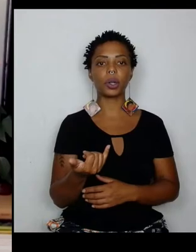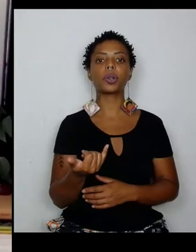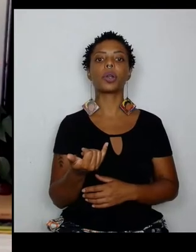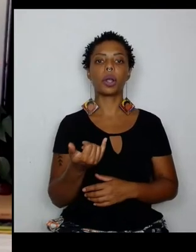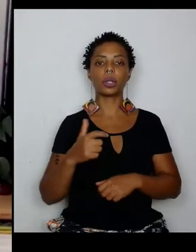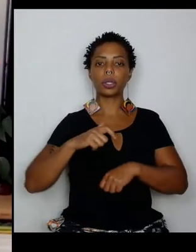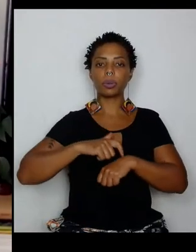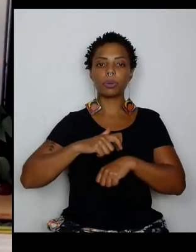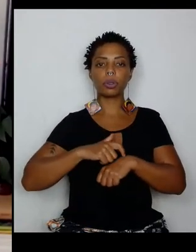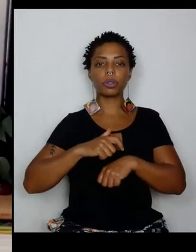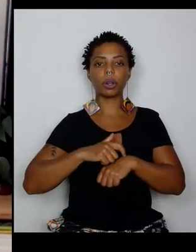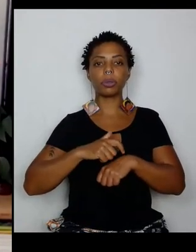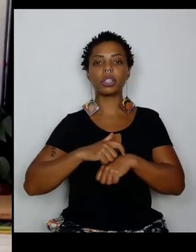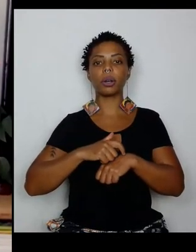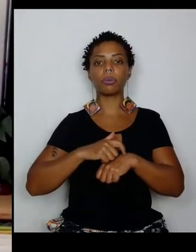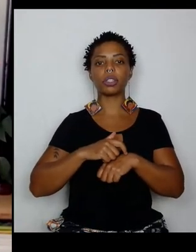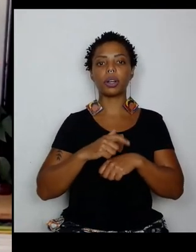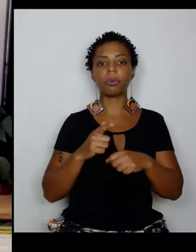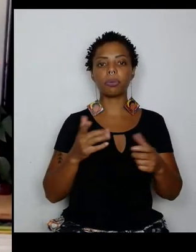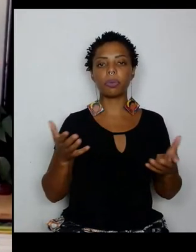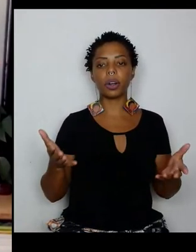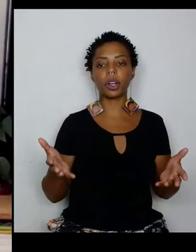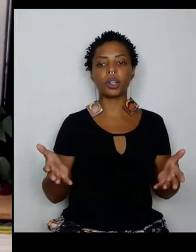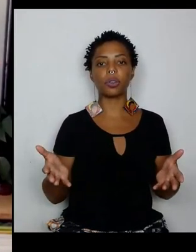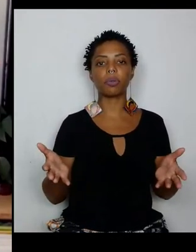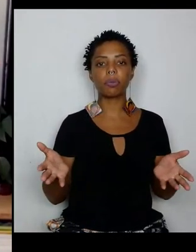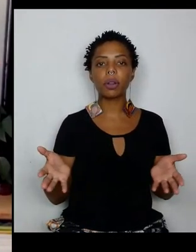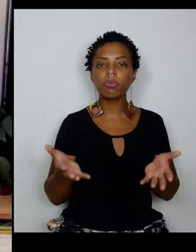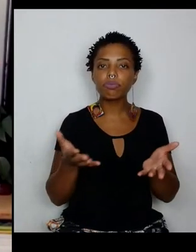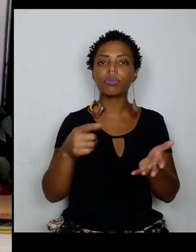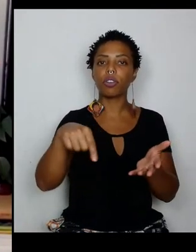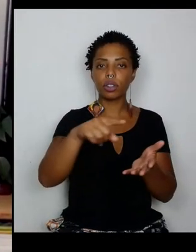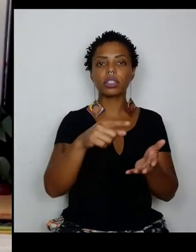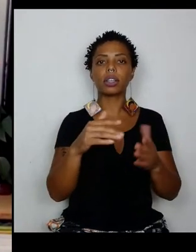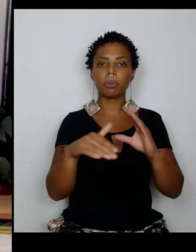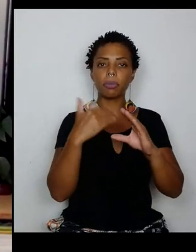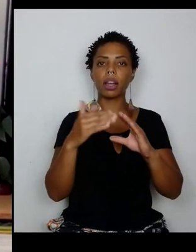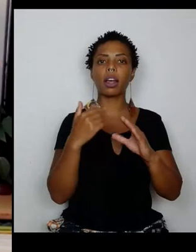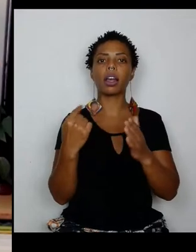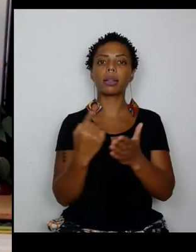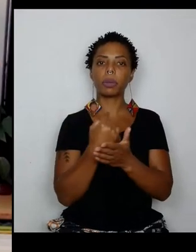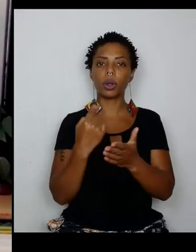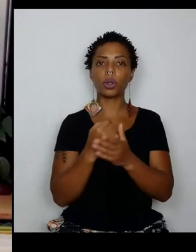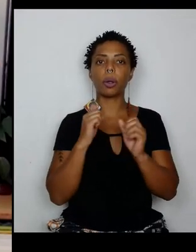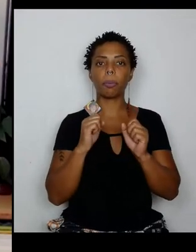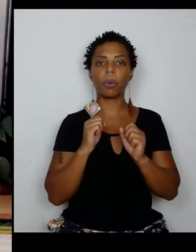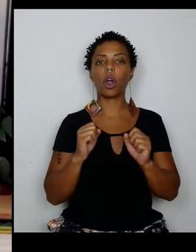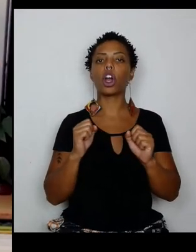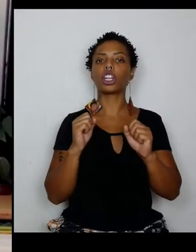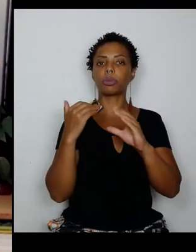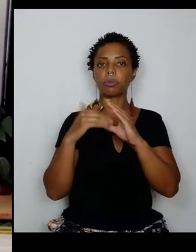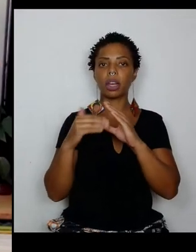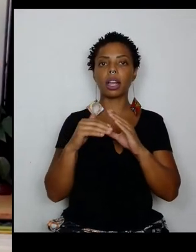i want to take this opportunity to encourage you all to send your questions in